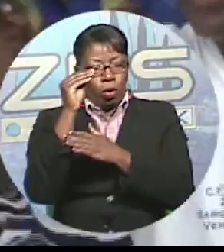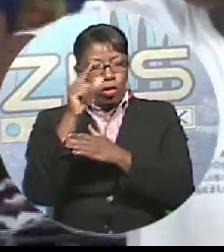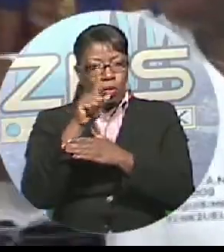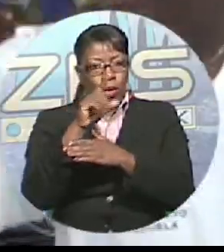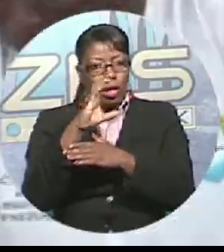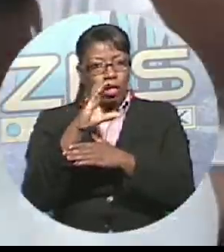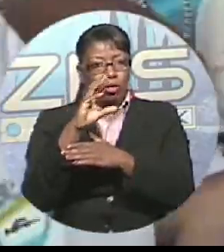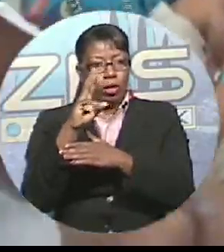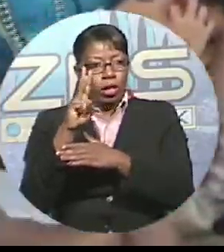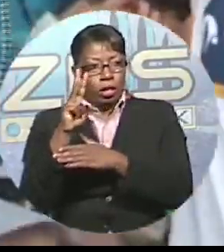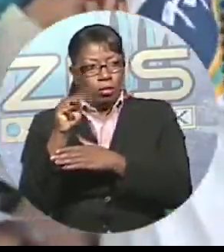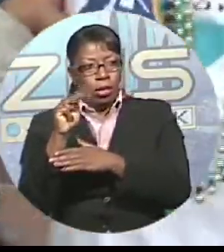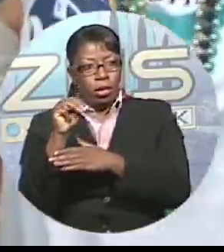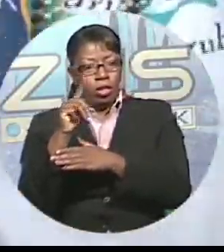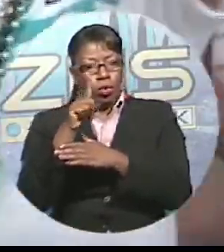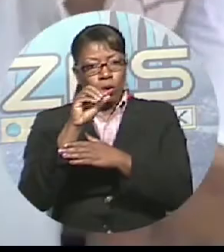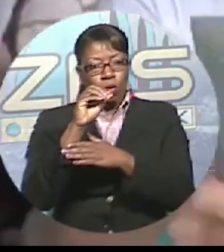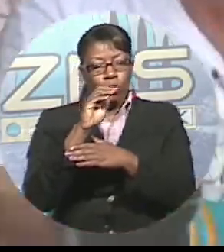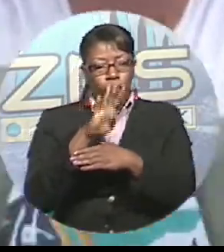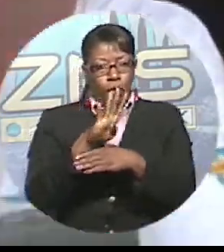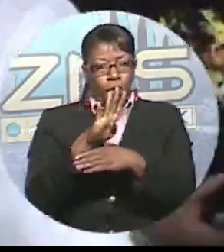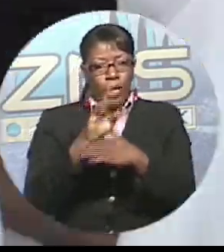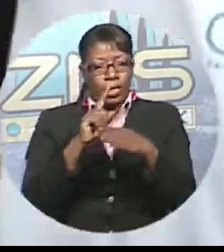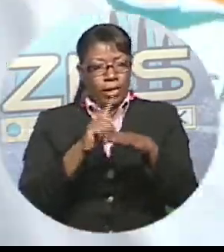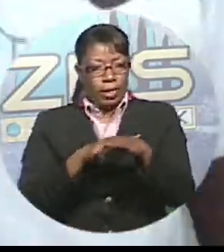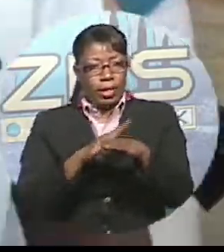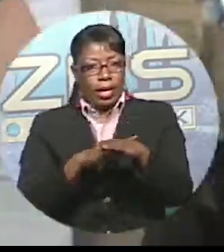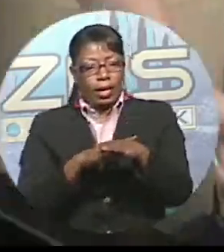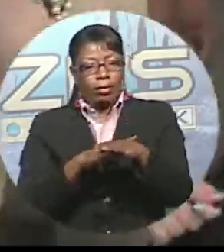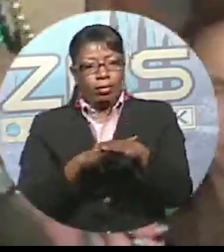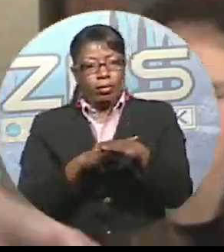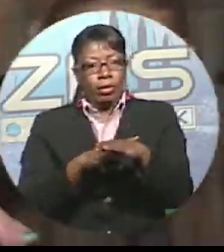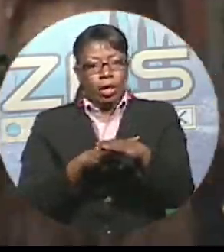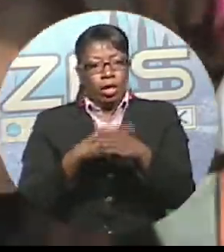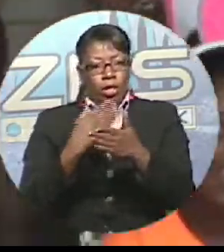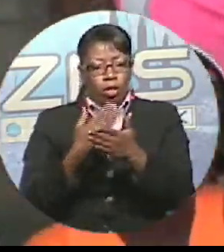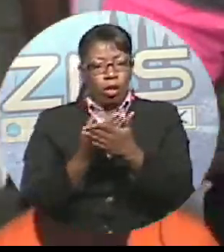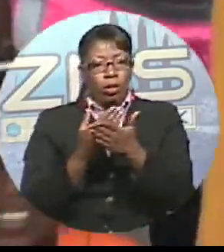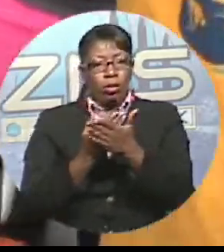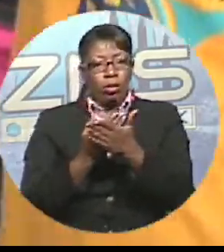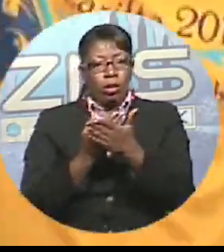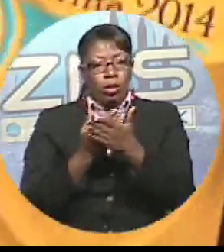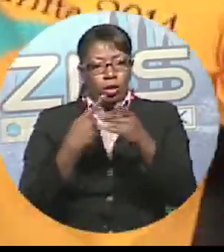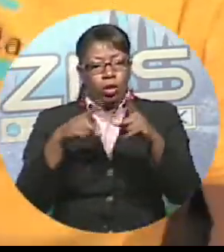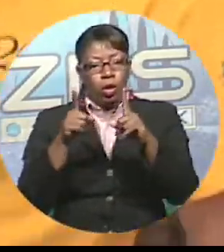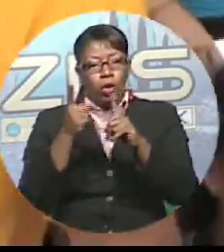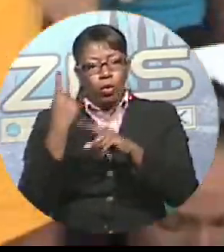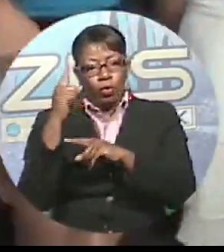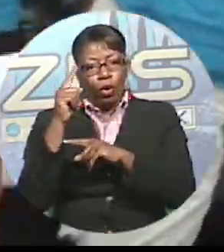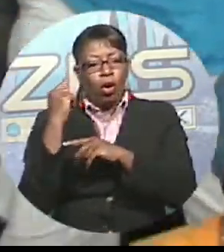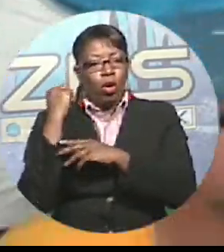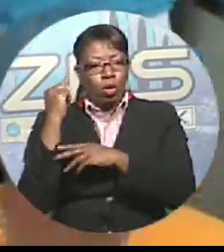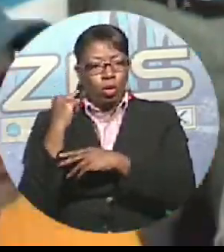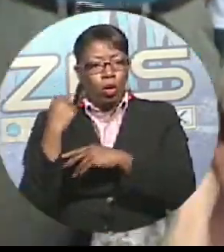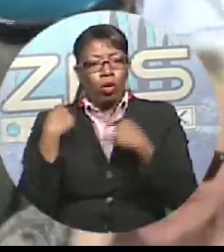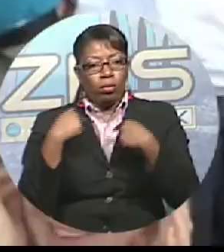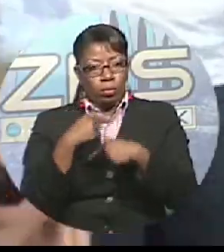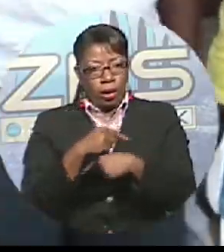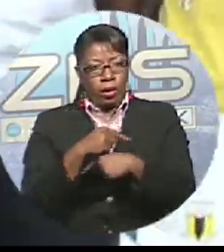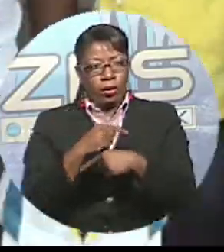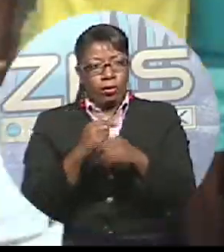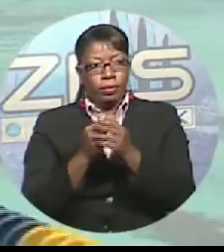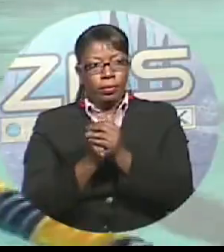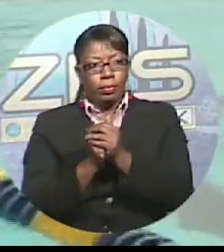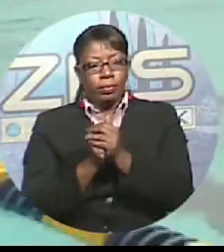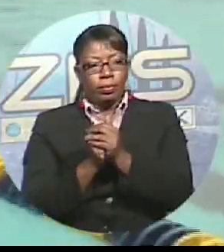100-meter fly, his time 1:04.63 puts him in a good position to strike for gold, but he's going to have to pull off a great swim to get